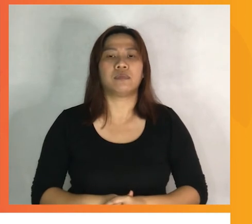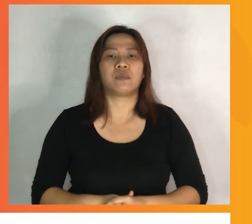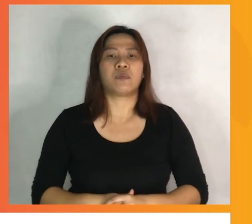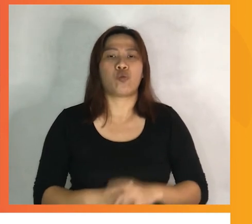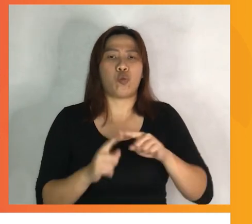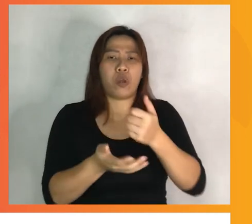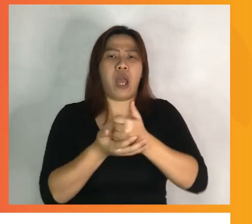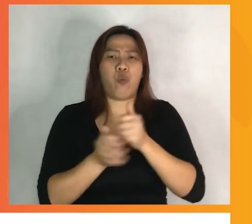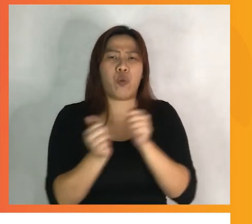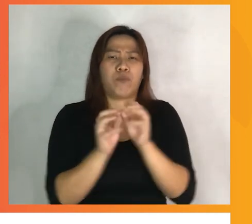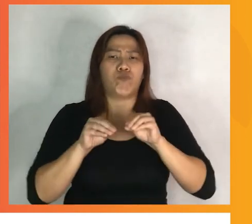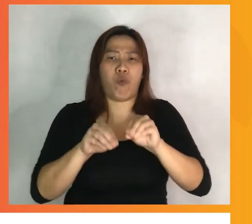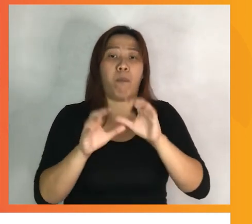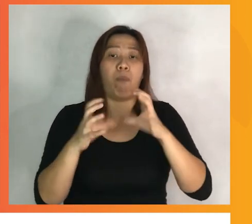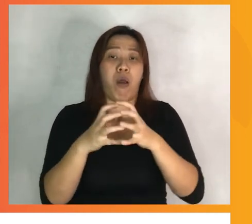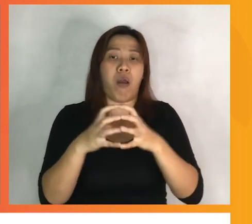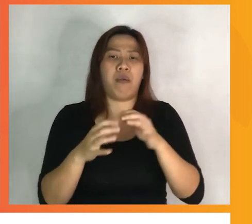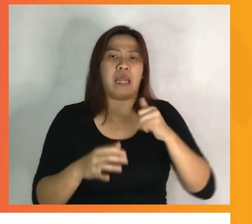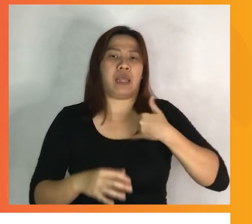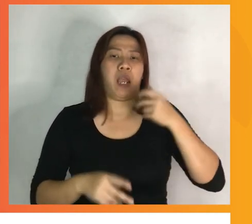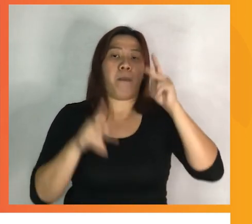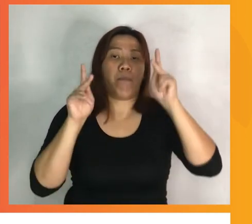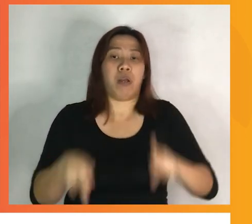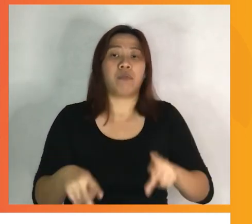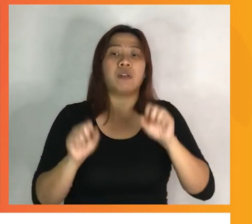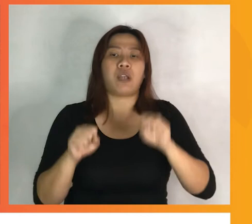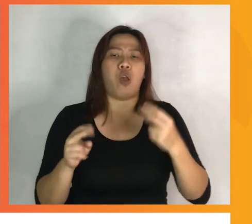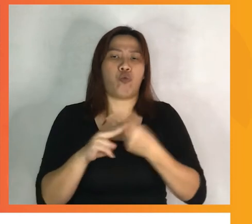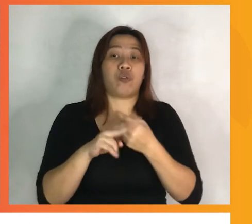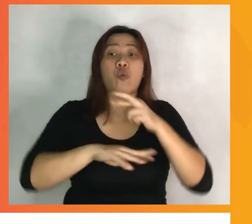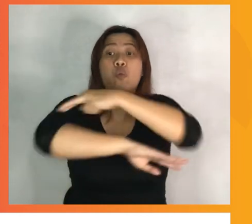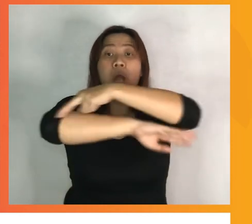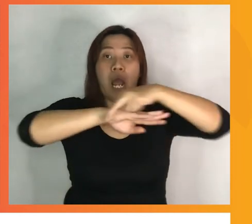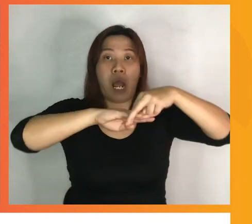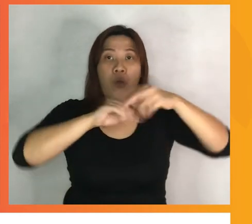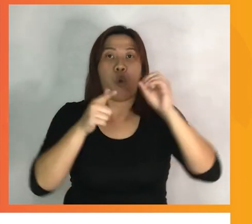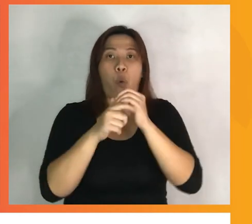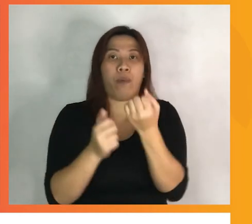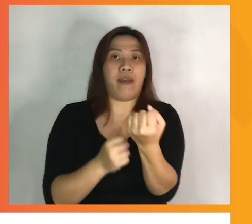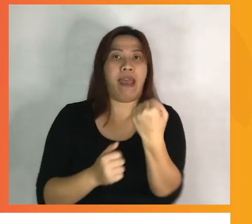To help with propelling the ball, a young person can use a plastic ruler,